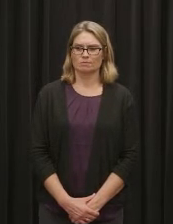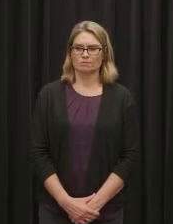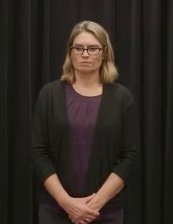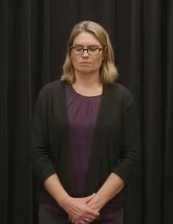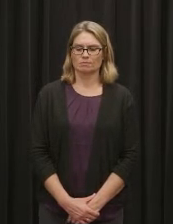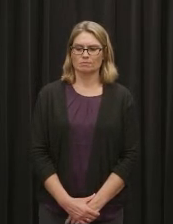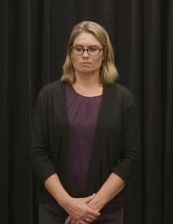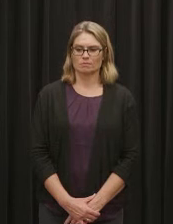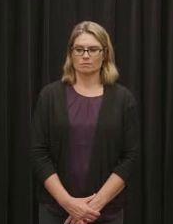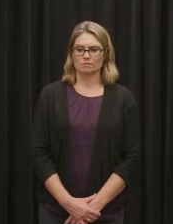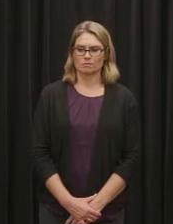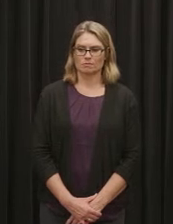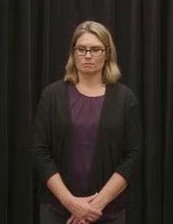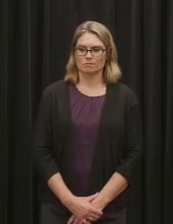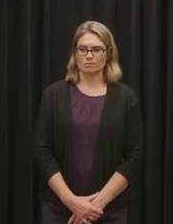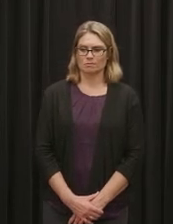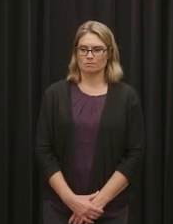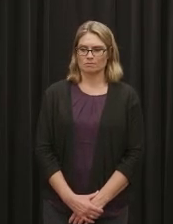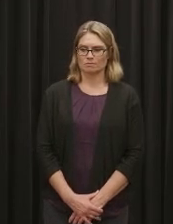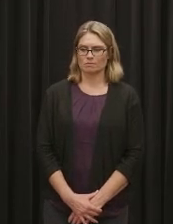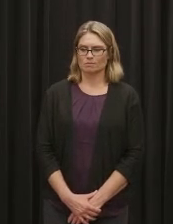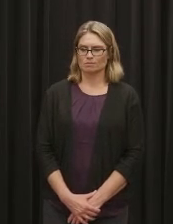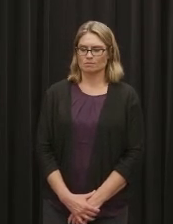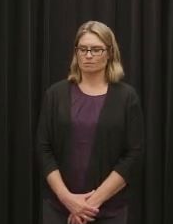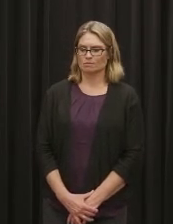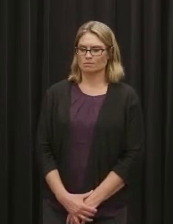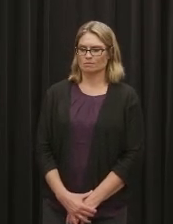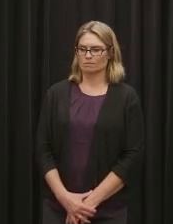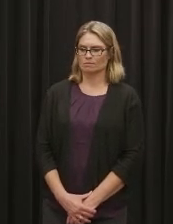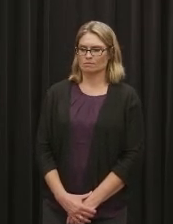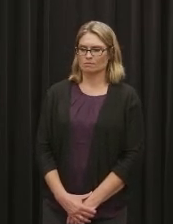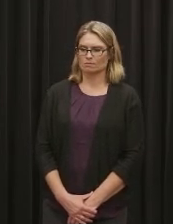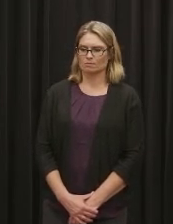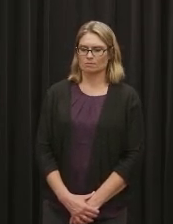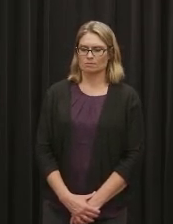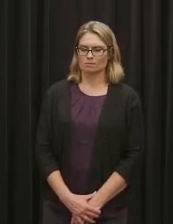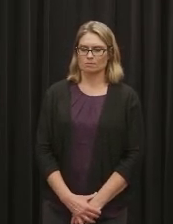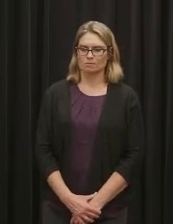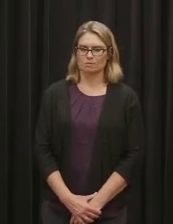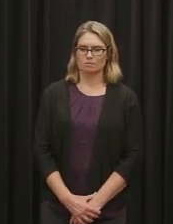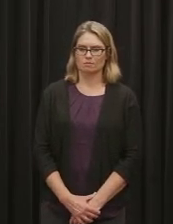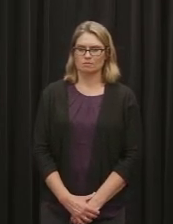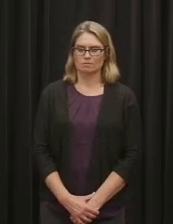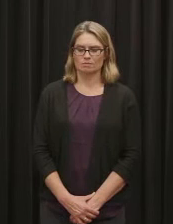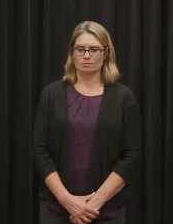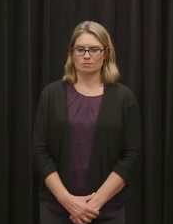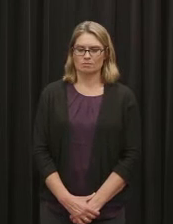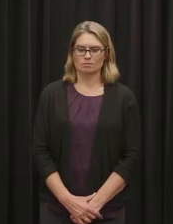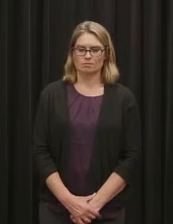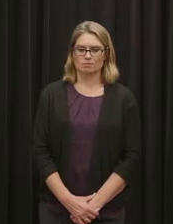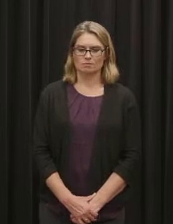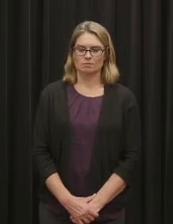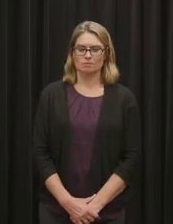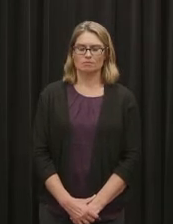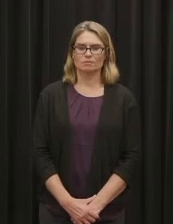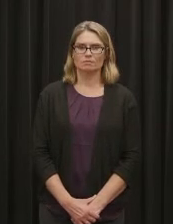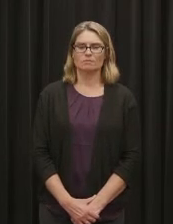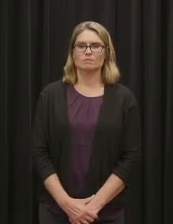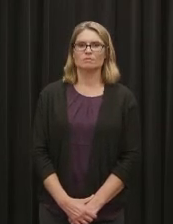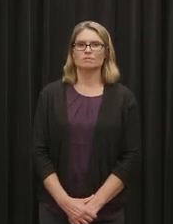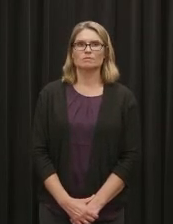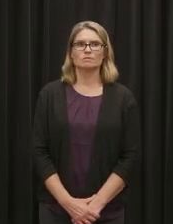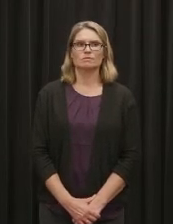because the number of doses that are distributed right now are very small